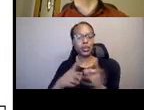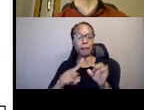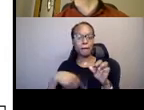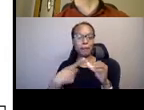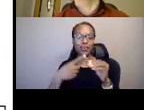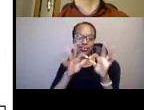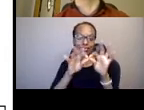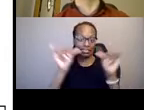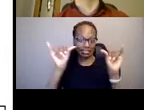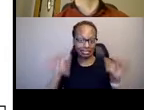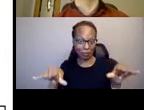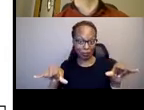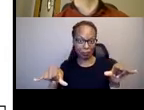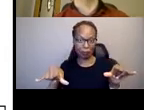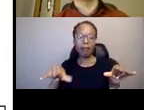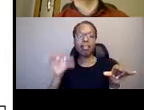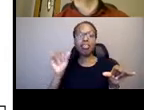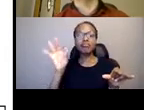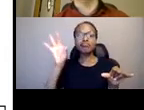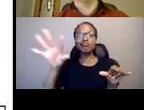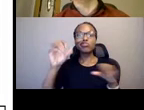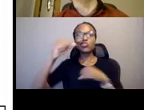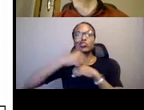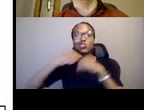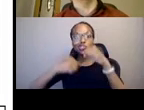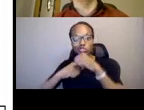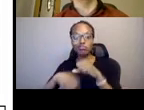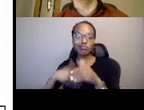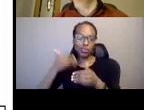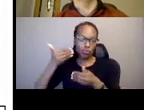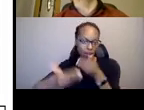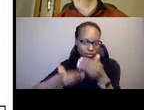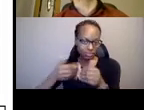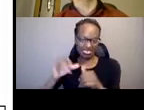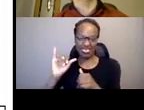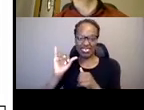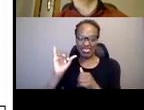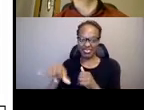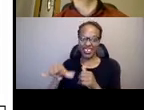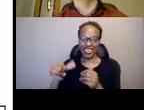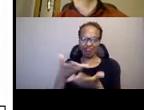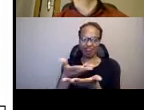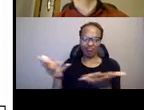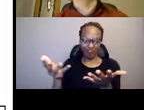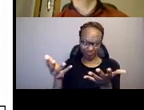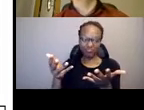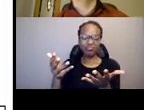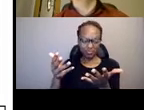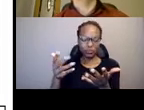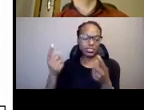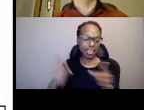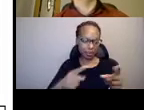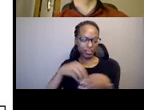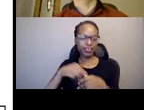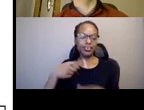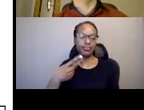and also the processes. That is what's going on in philanthropy. And that's what most of the practice. When I was at the